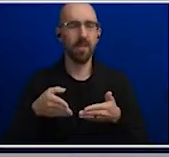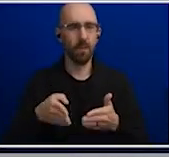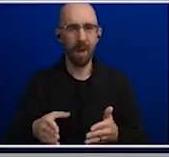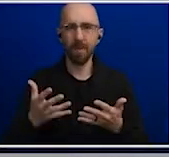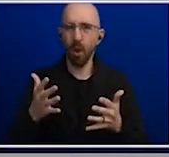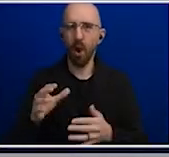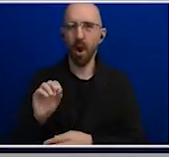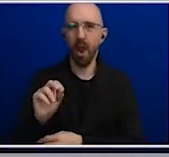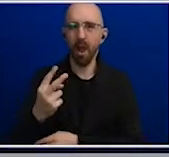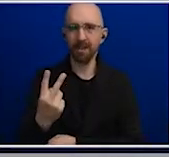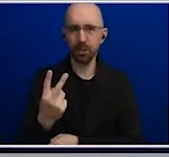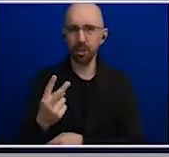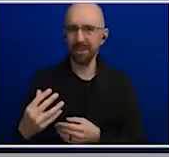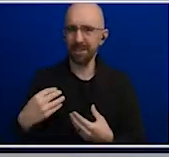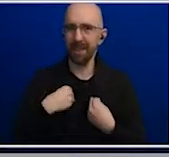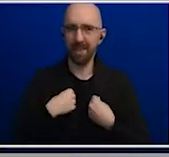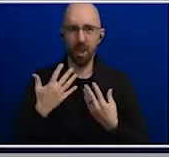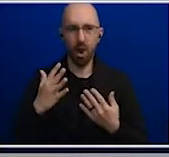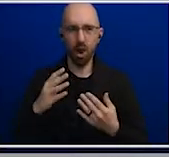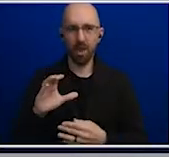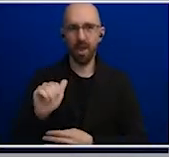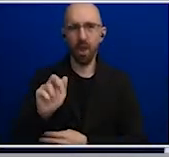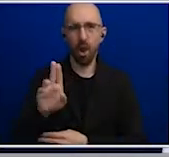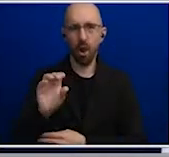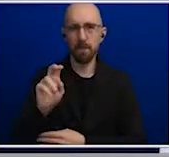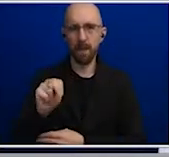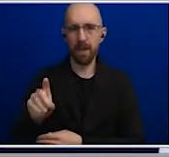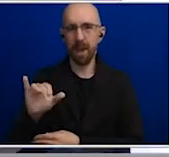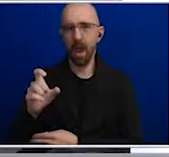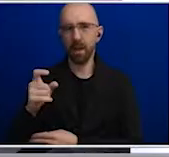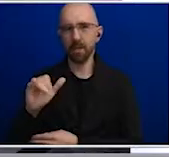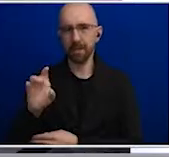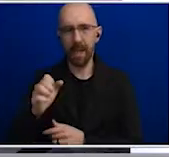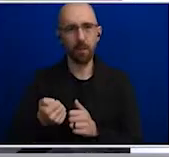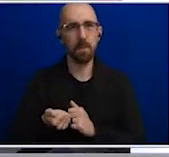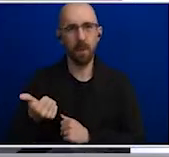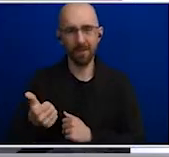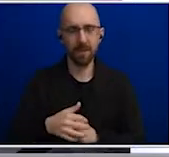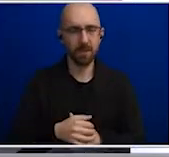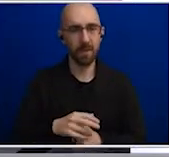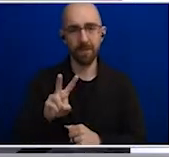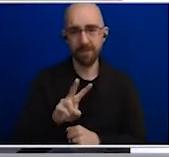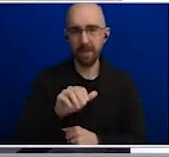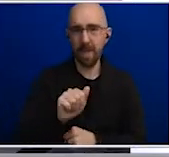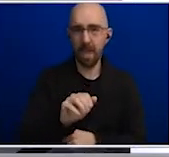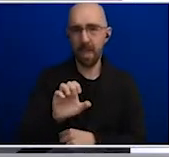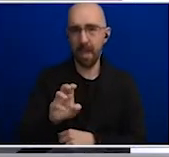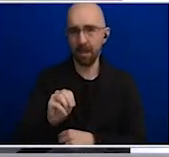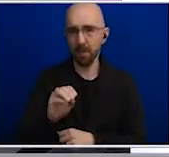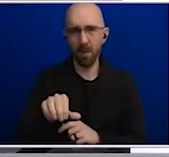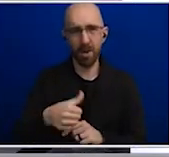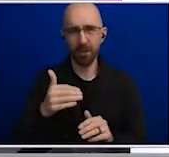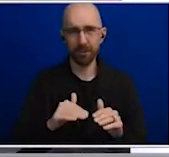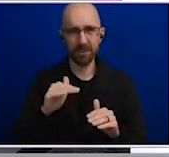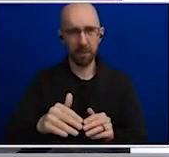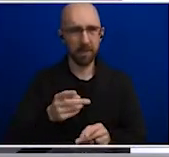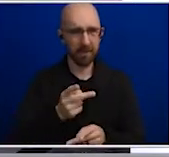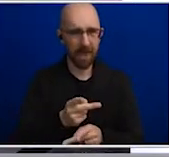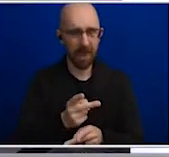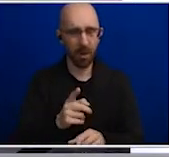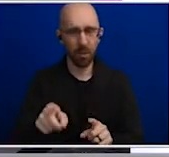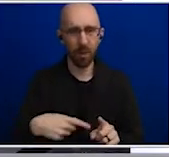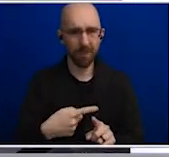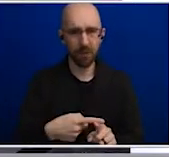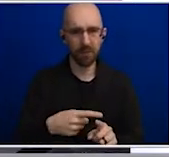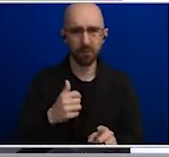and it's already had the carbon dioxide removed from it. So is VA ECMO another step of care when even regular